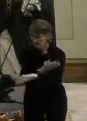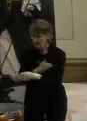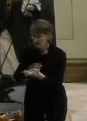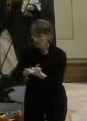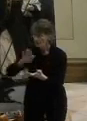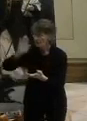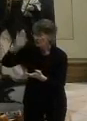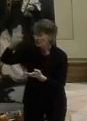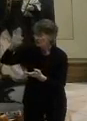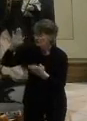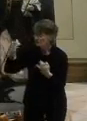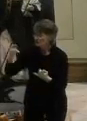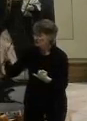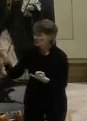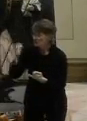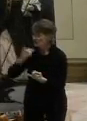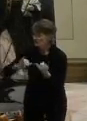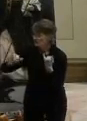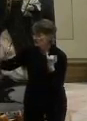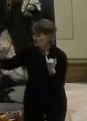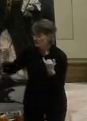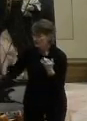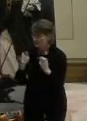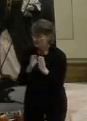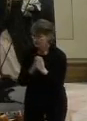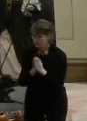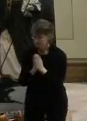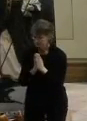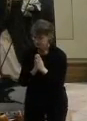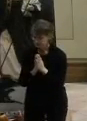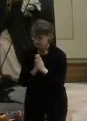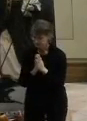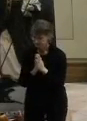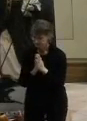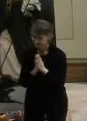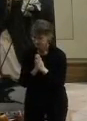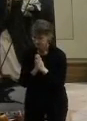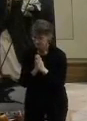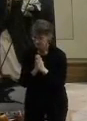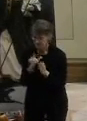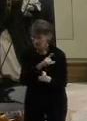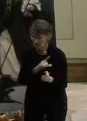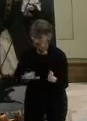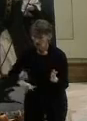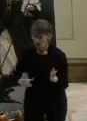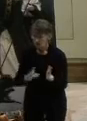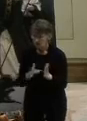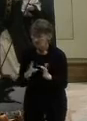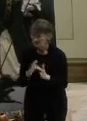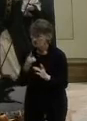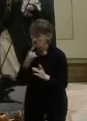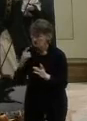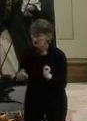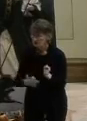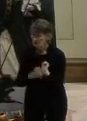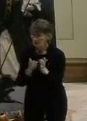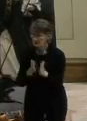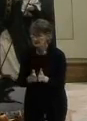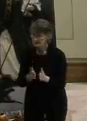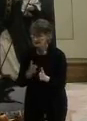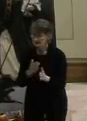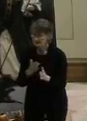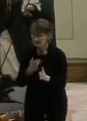the power and the glory are yours, now and forever. Lord Jesus Christ, you said to your